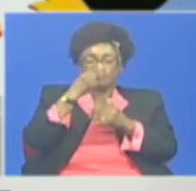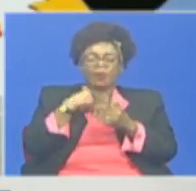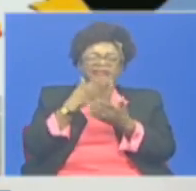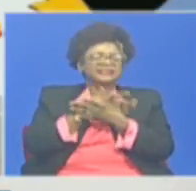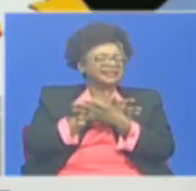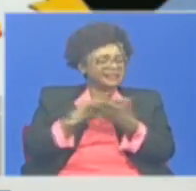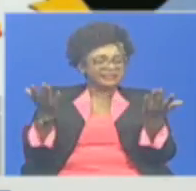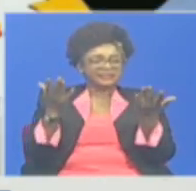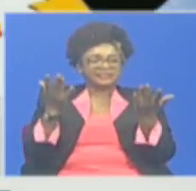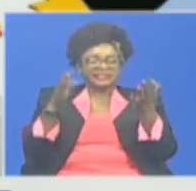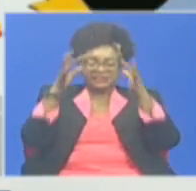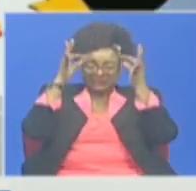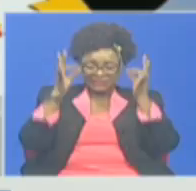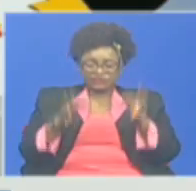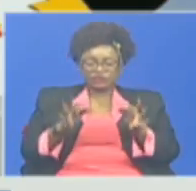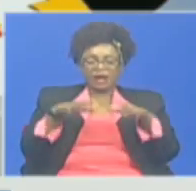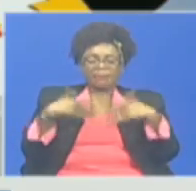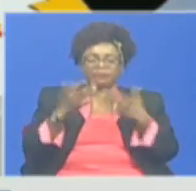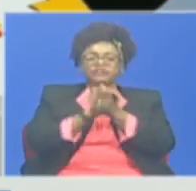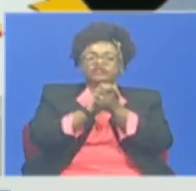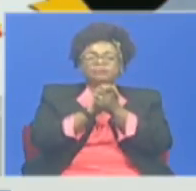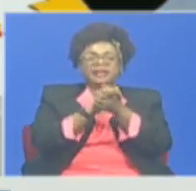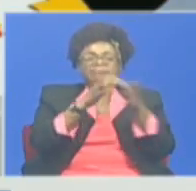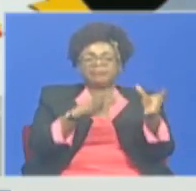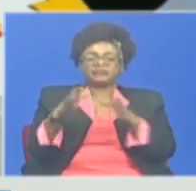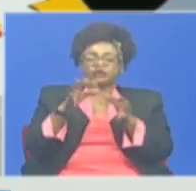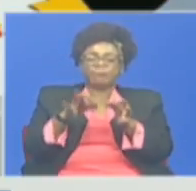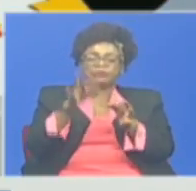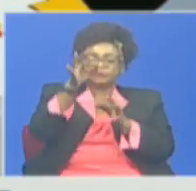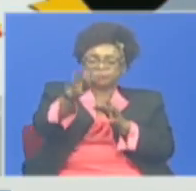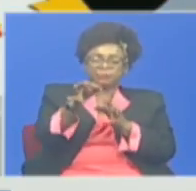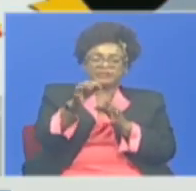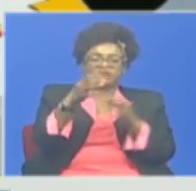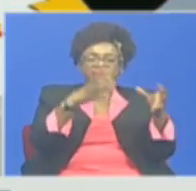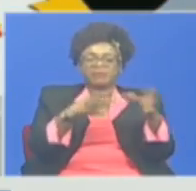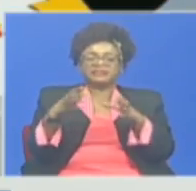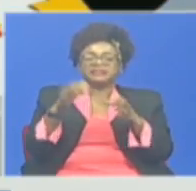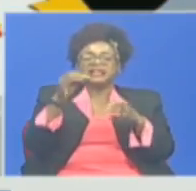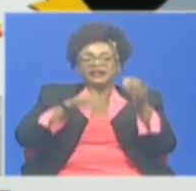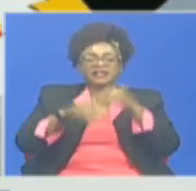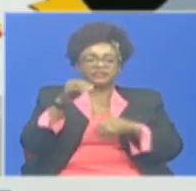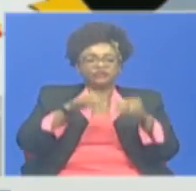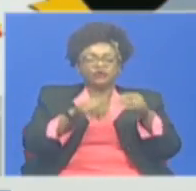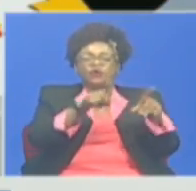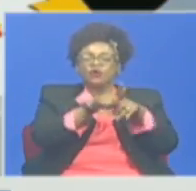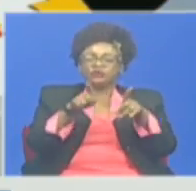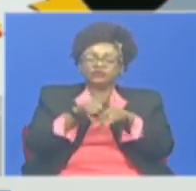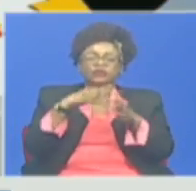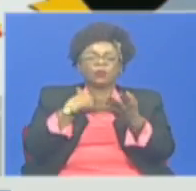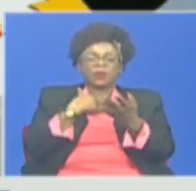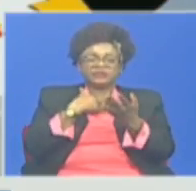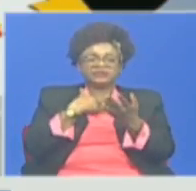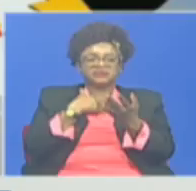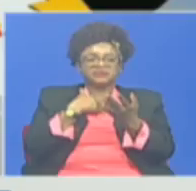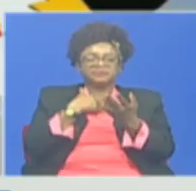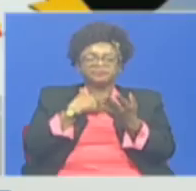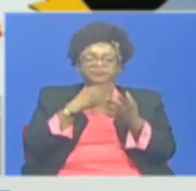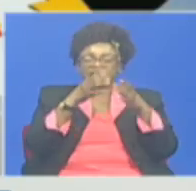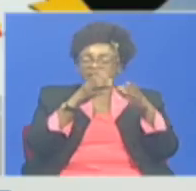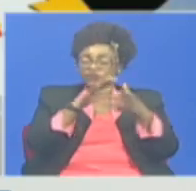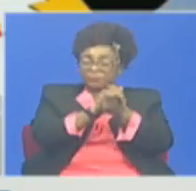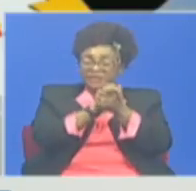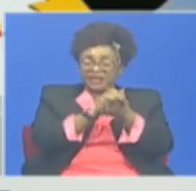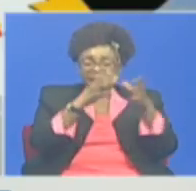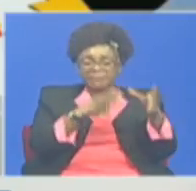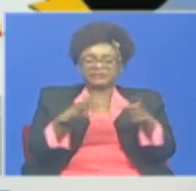regarding decisions of the Jubilee Party on postponement of party elections. They also sought correspondences on the Jubilee Party